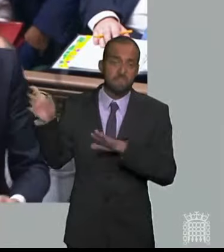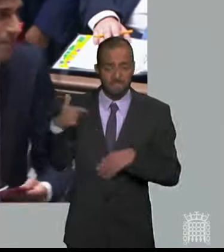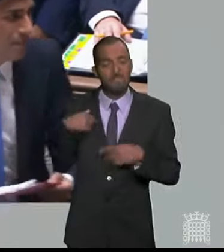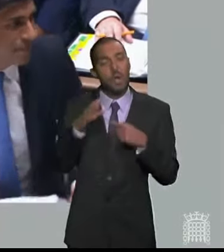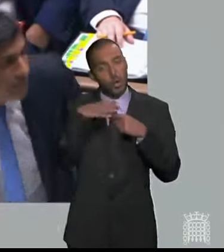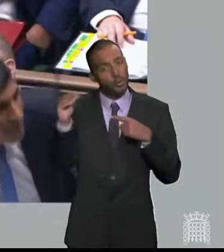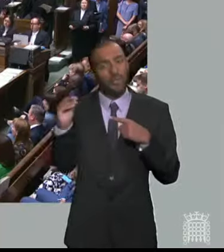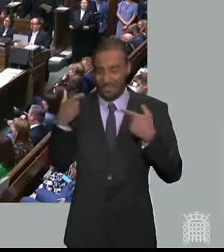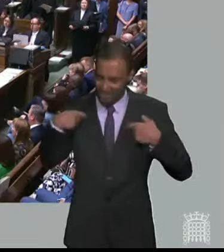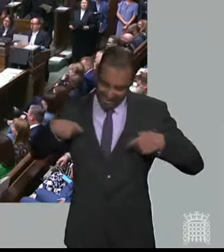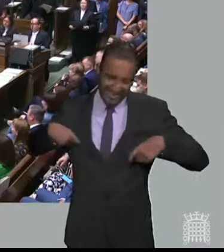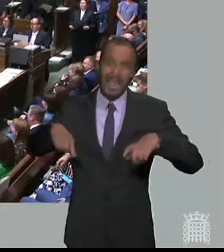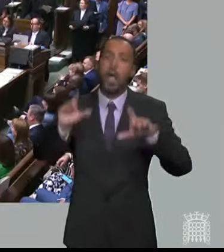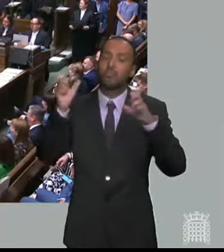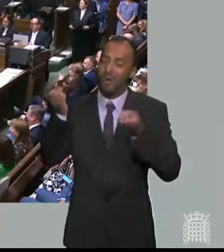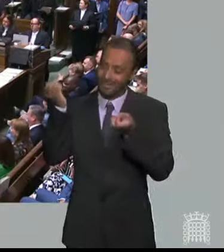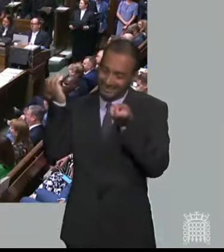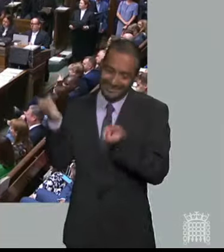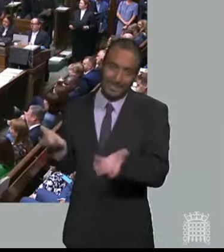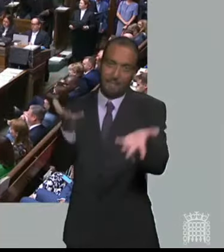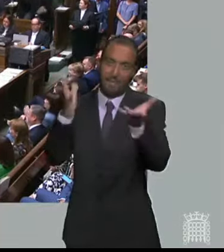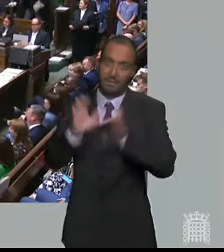Britain.